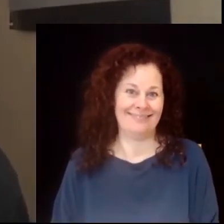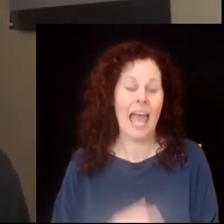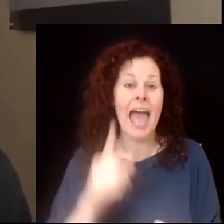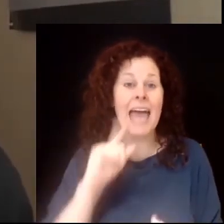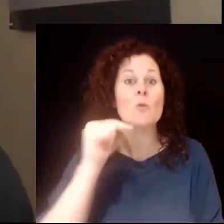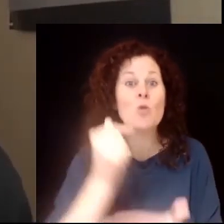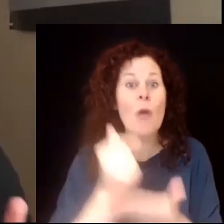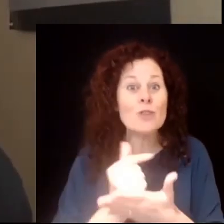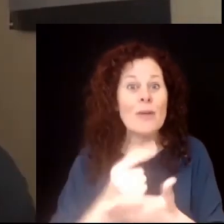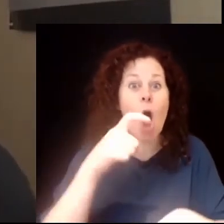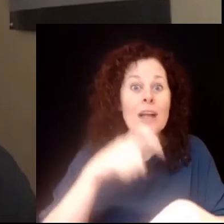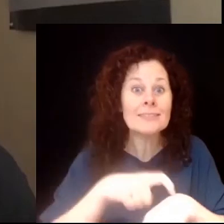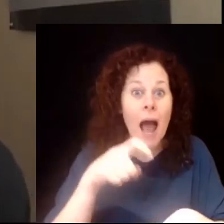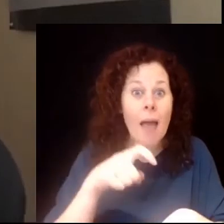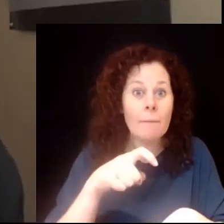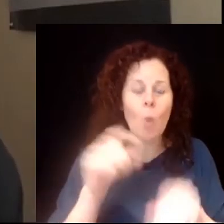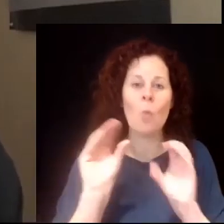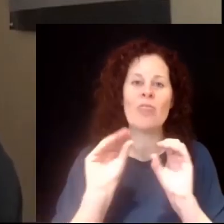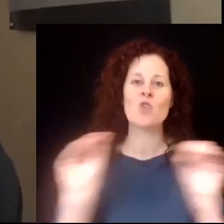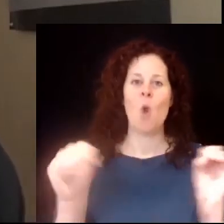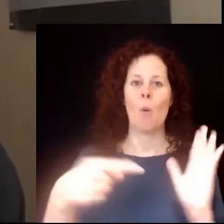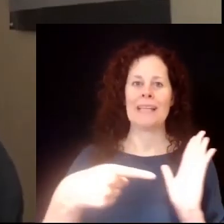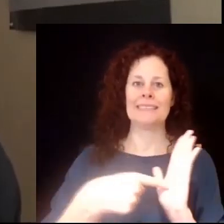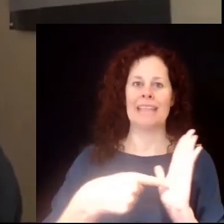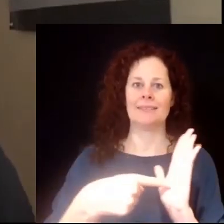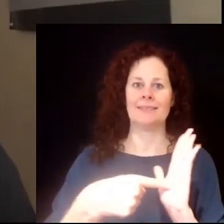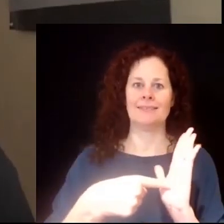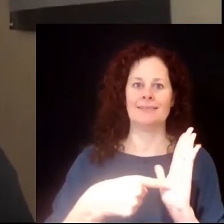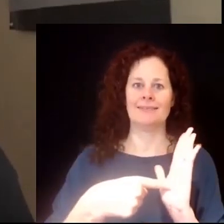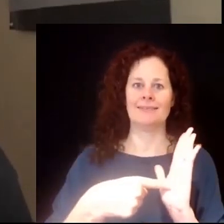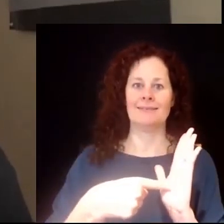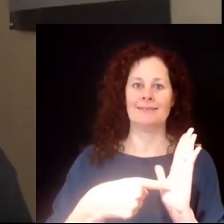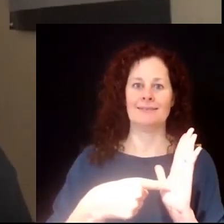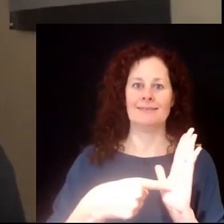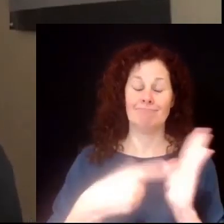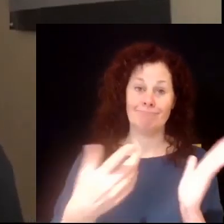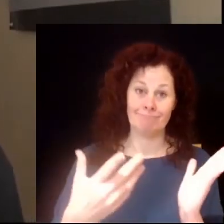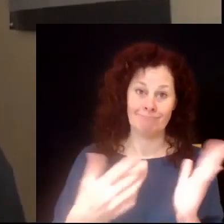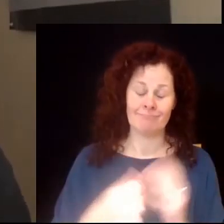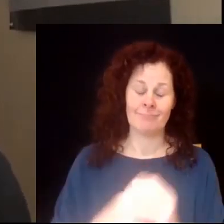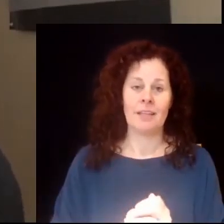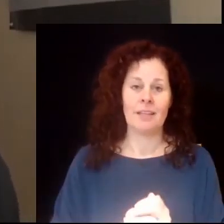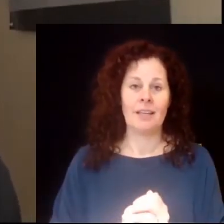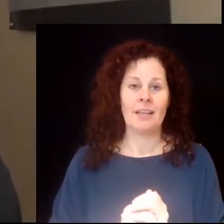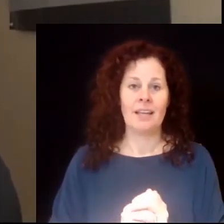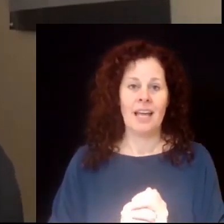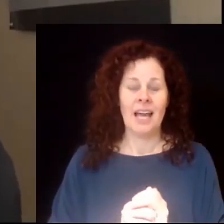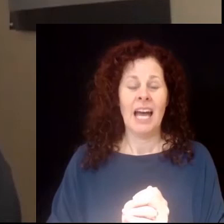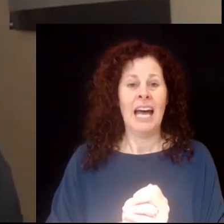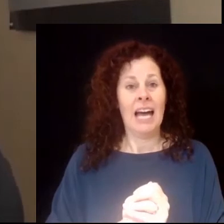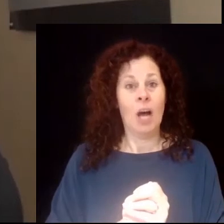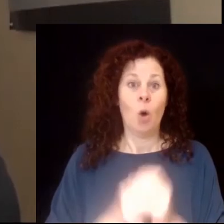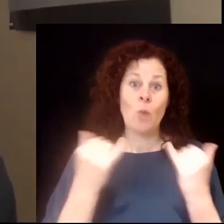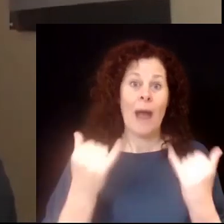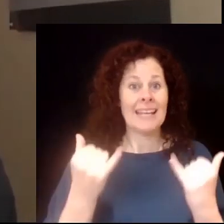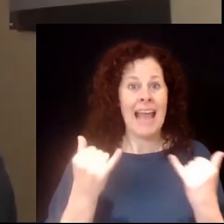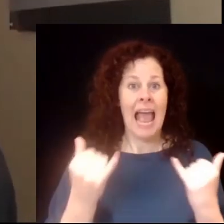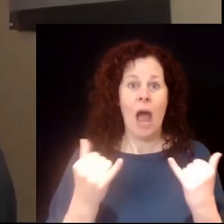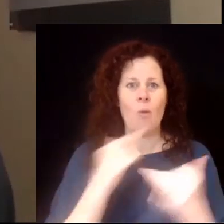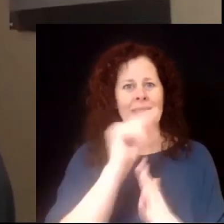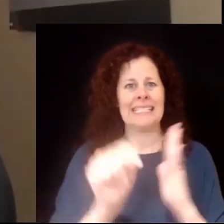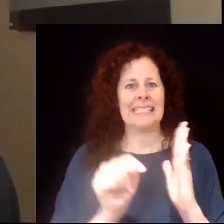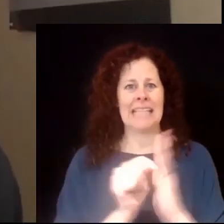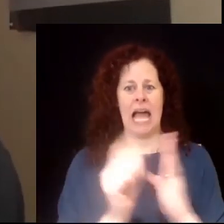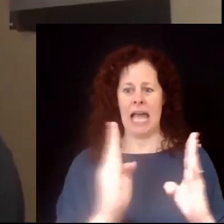time, completely debt-free. Right now, the present is pretty chaotic, and I'm not gonna lie, I'm